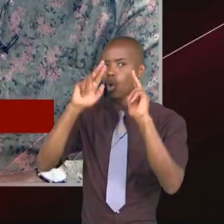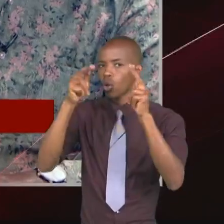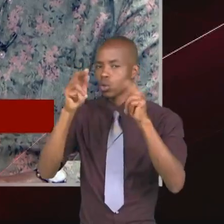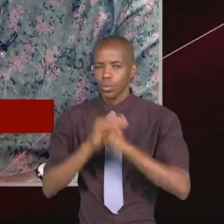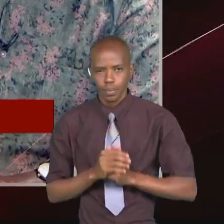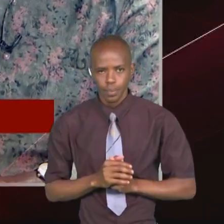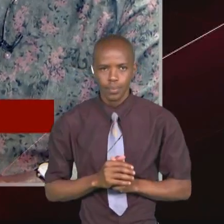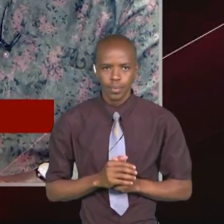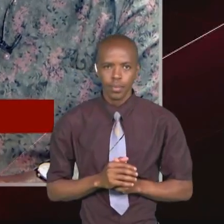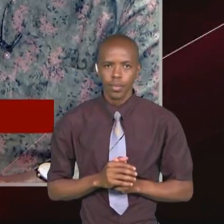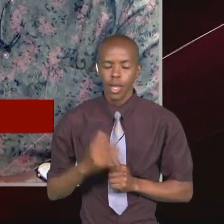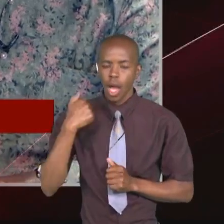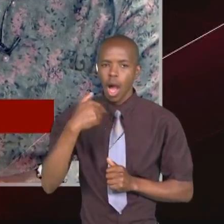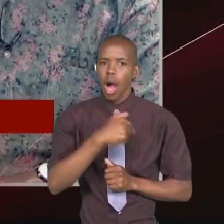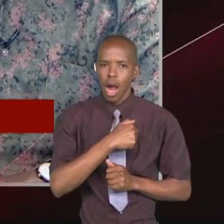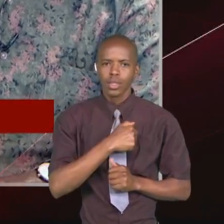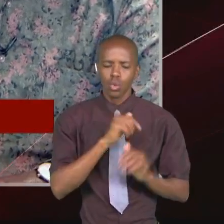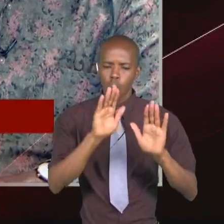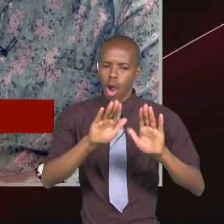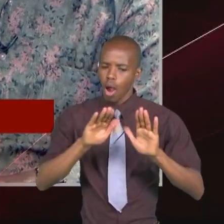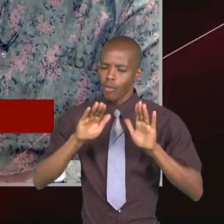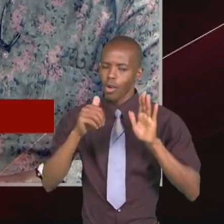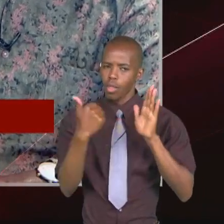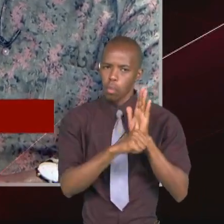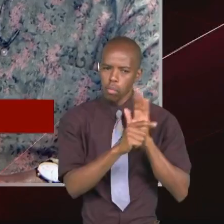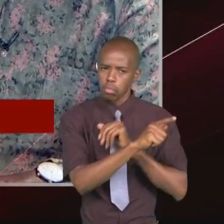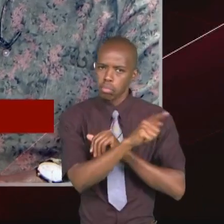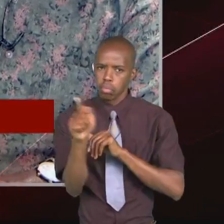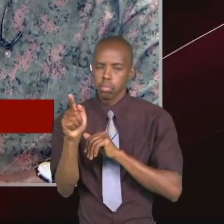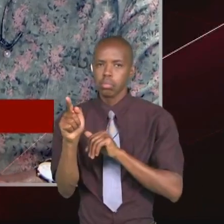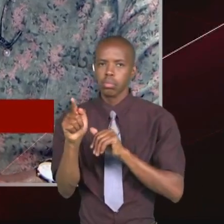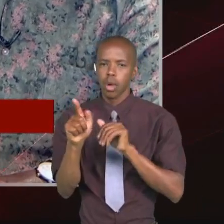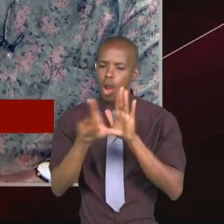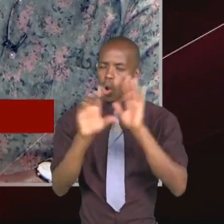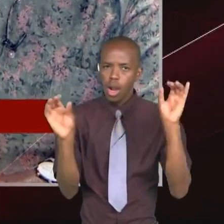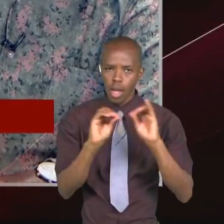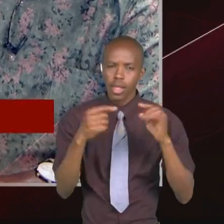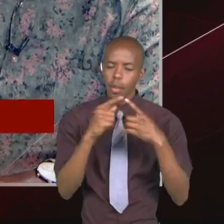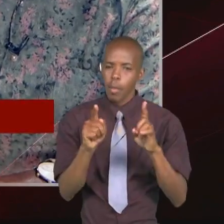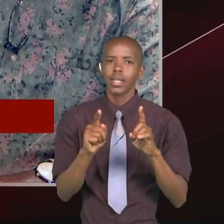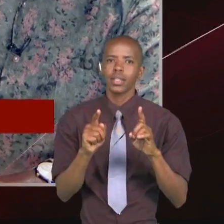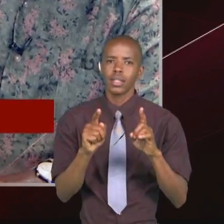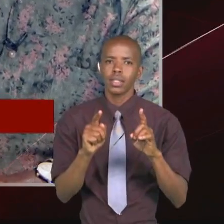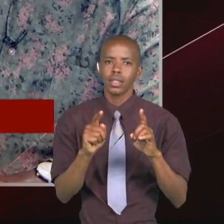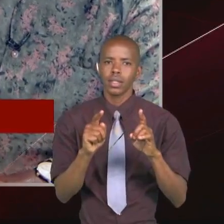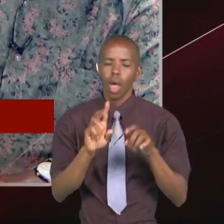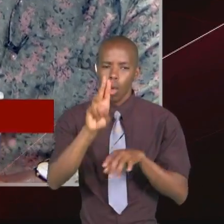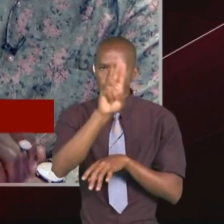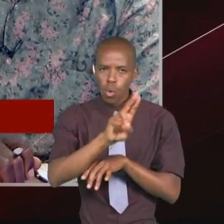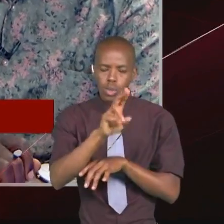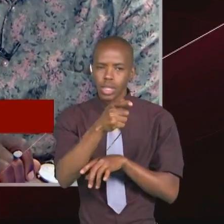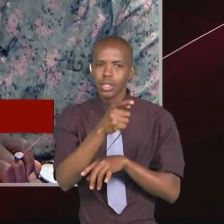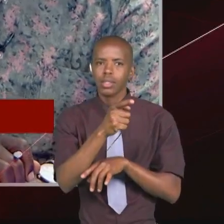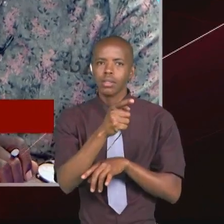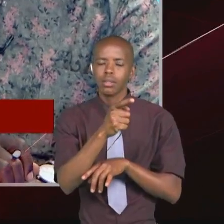bureaucracies. So in order for us to move out of these bureaucracies, because we may not have a law that will line us towards that particular